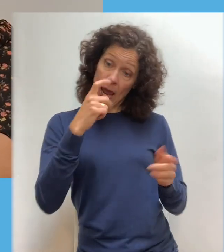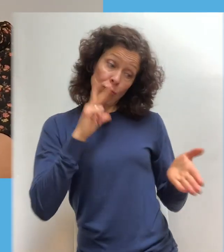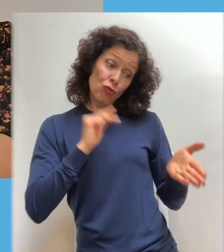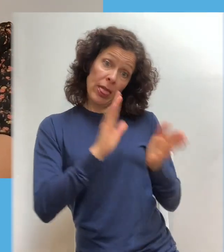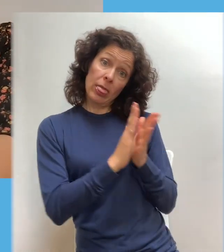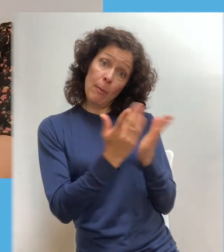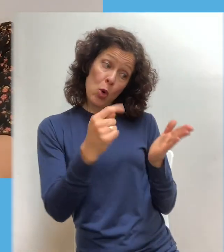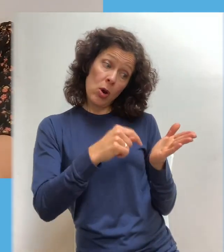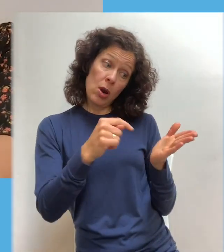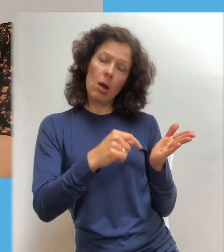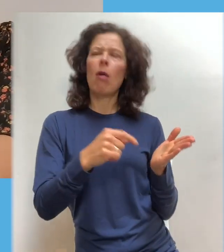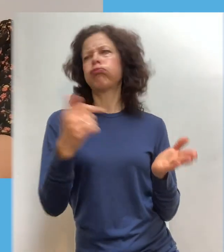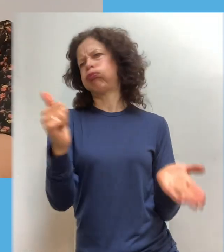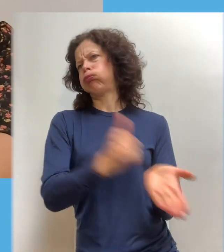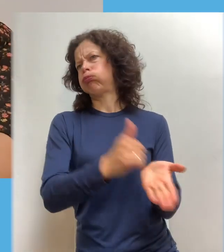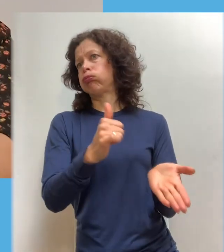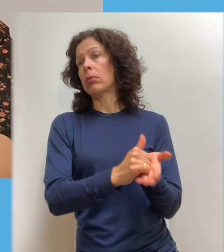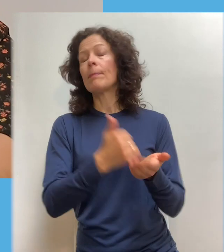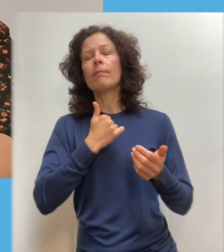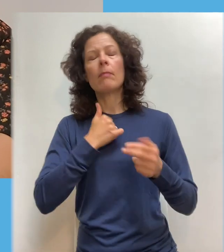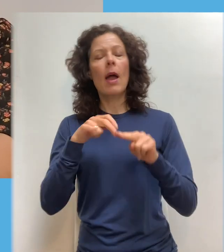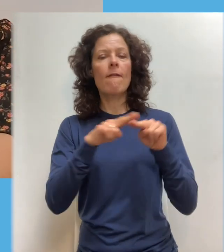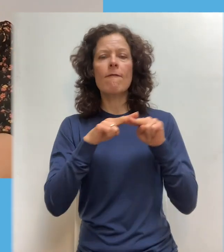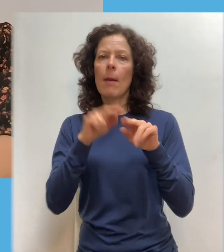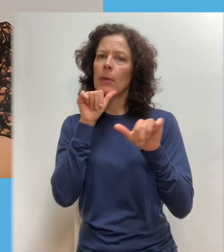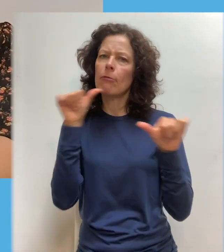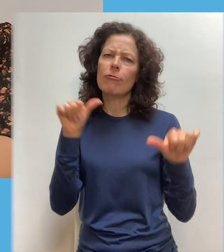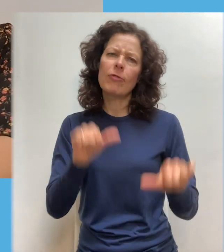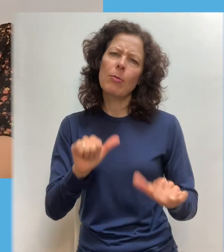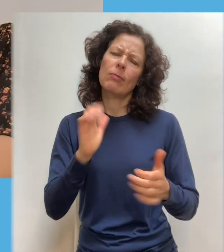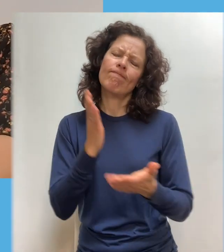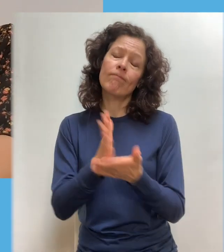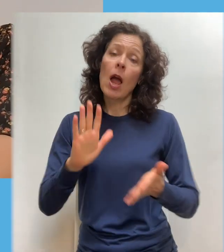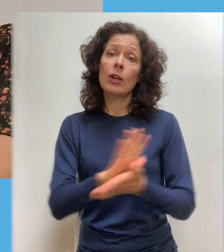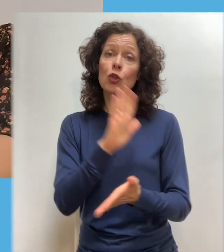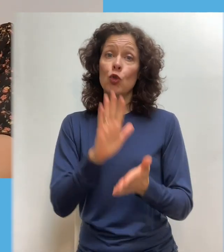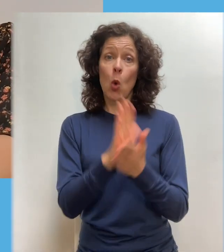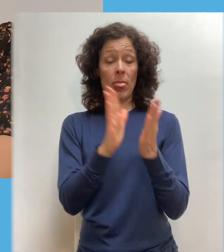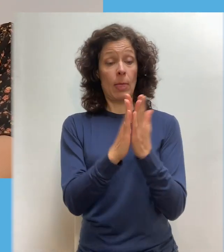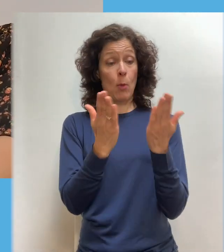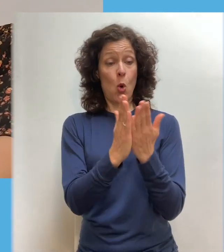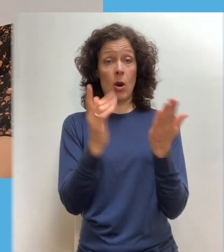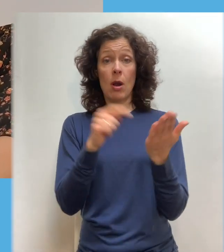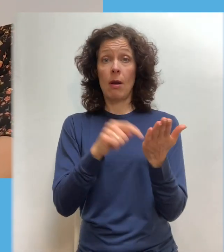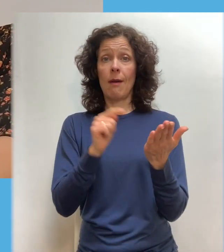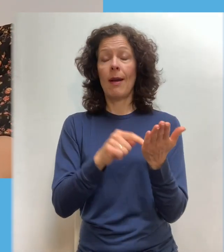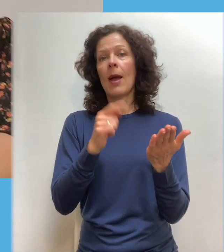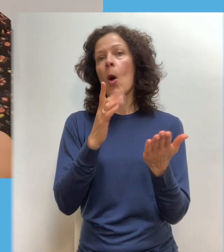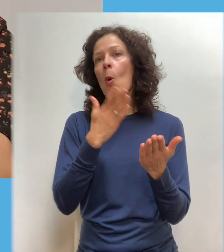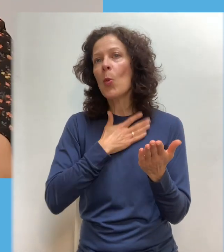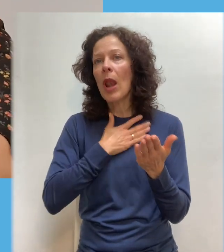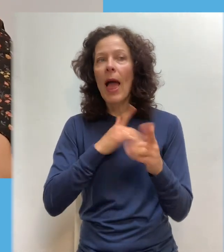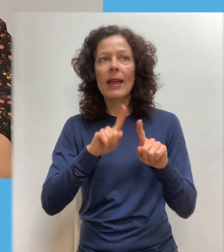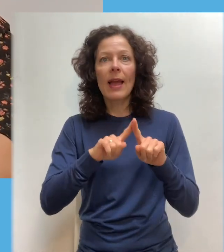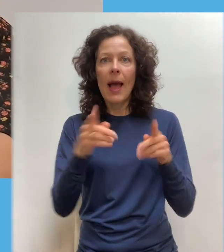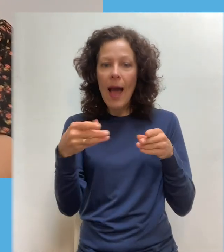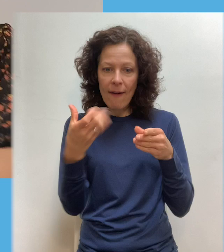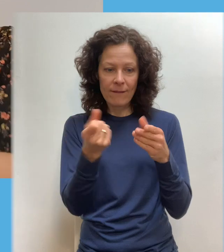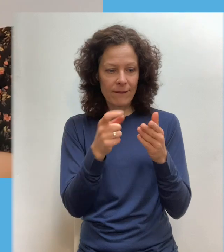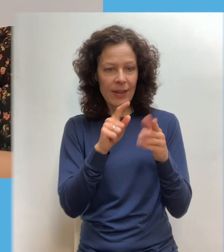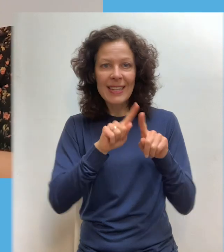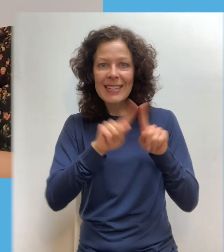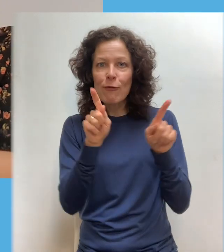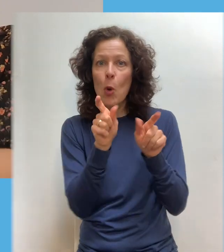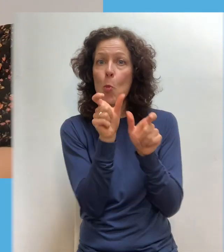absolutely. So it's a family favorite. We really enjoy this book. We love the different words. There are